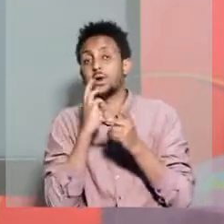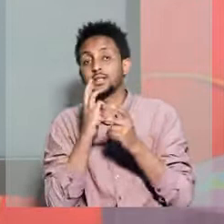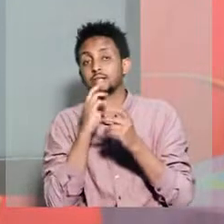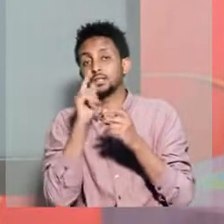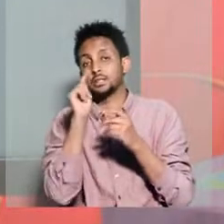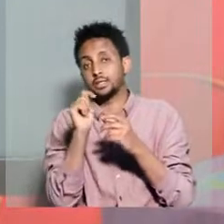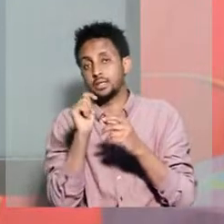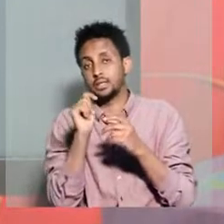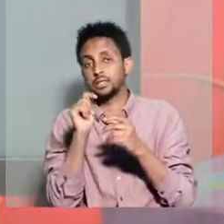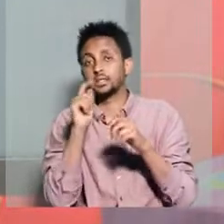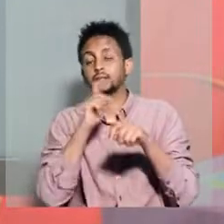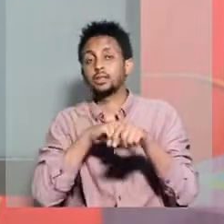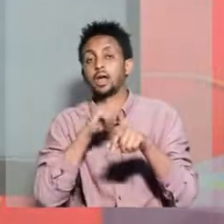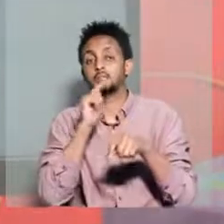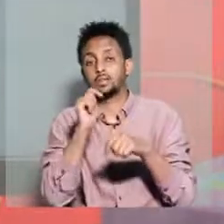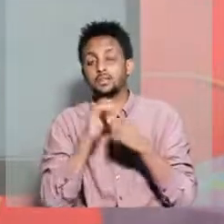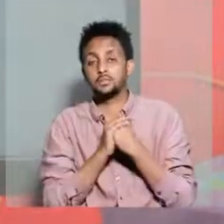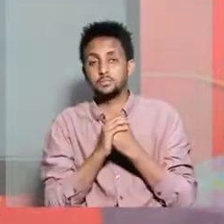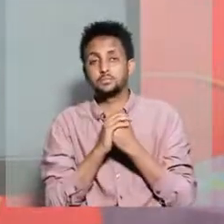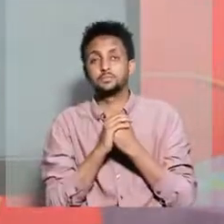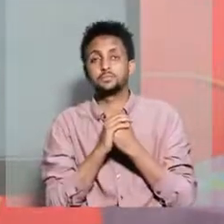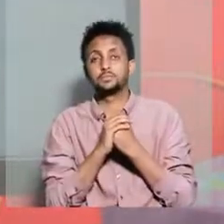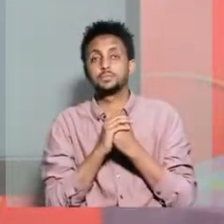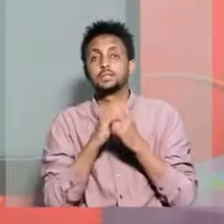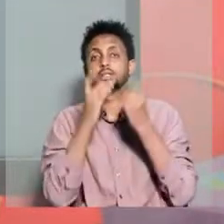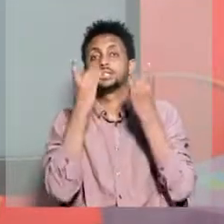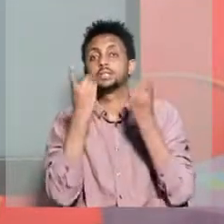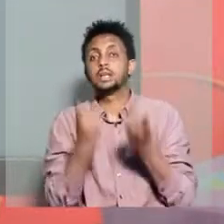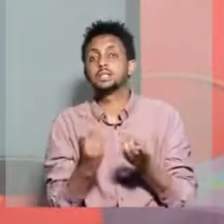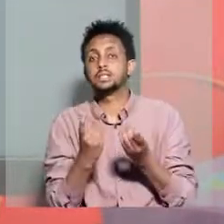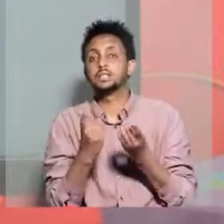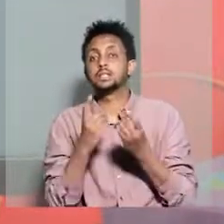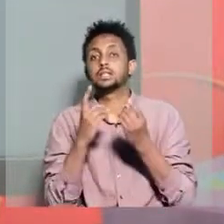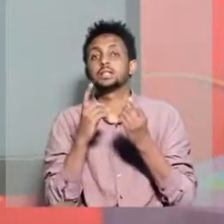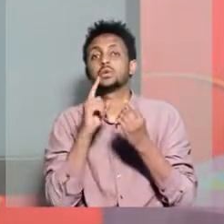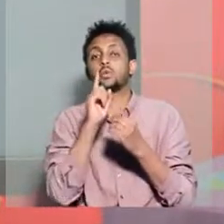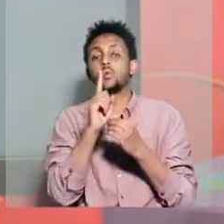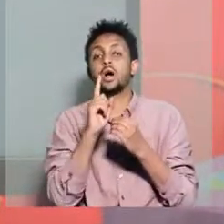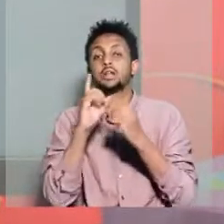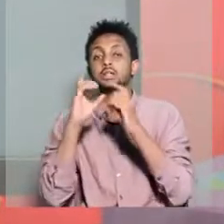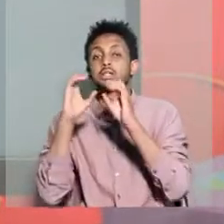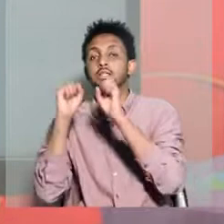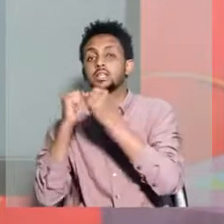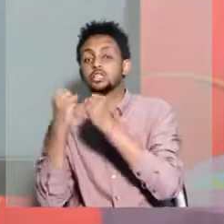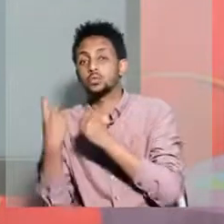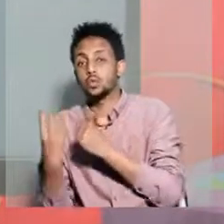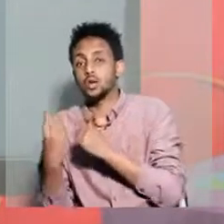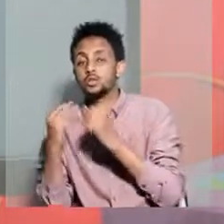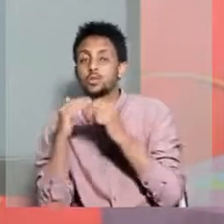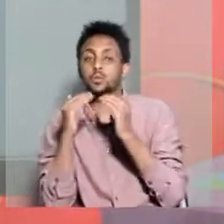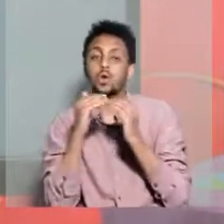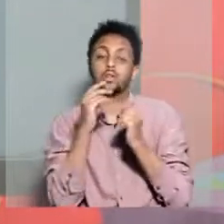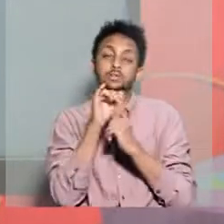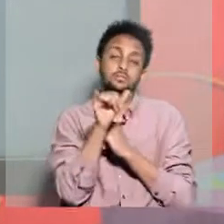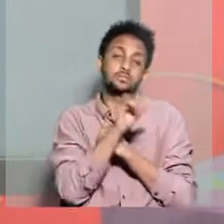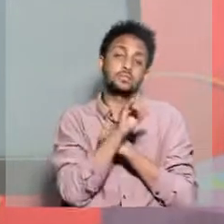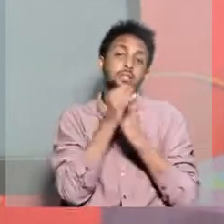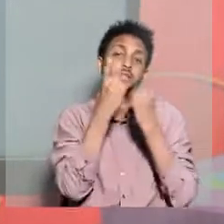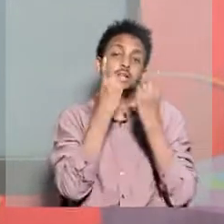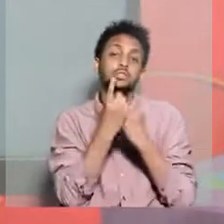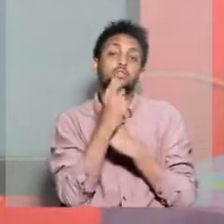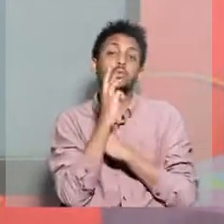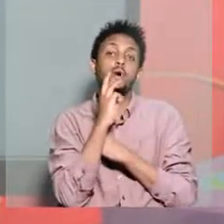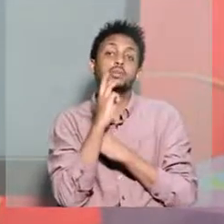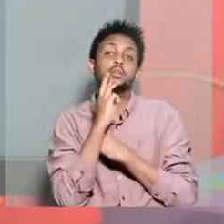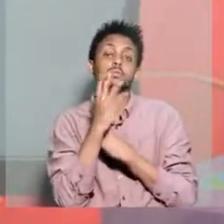time t, per unit time t. The density at section 1 and density at section 2 remains constant because density of water